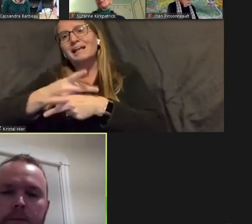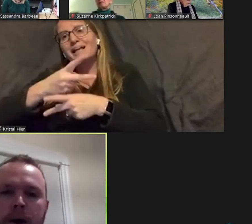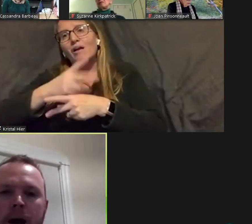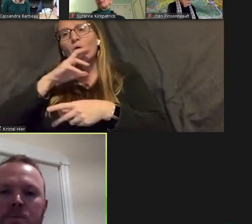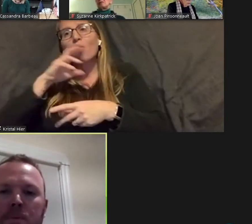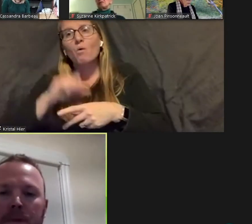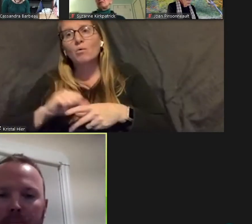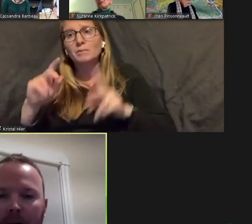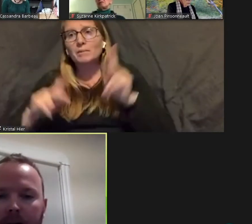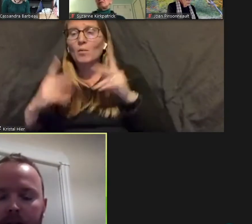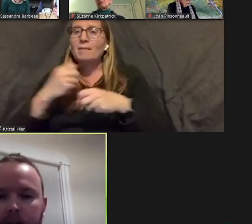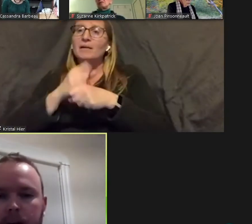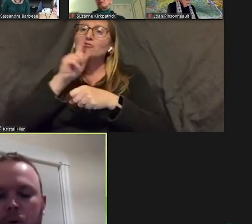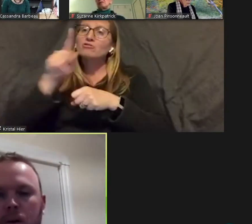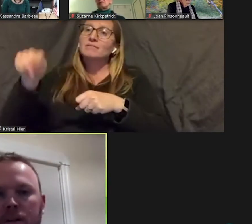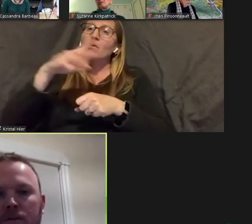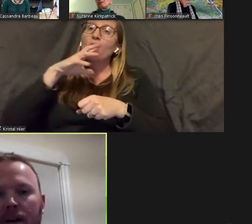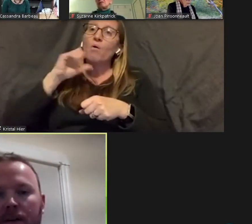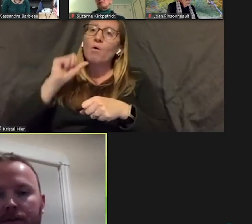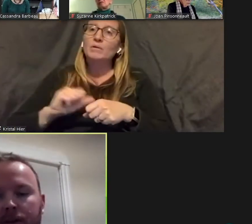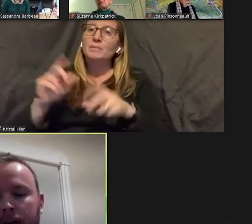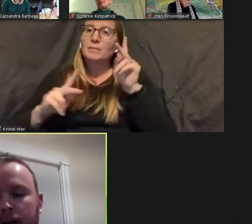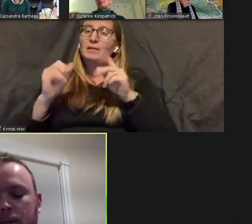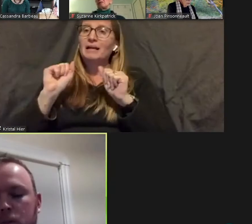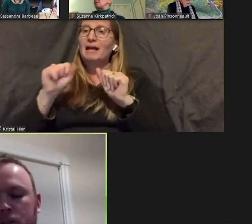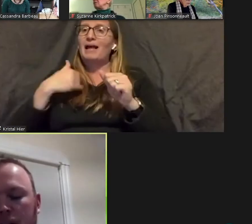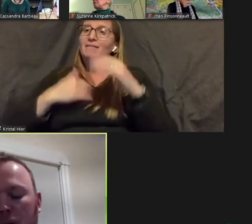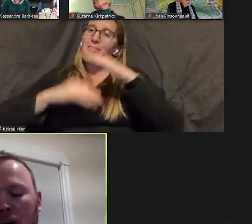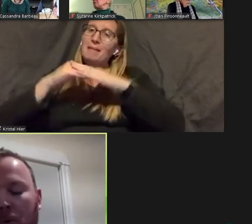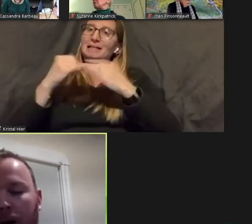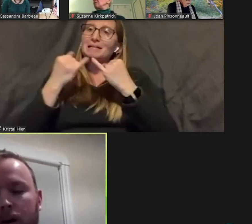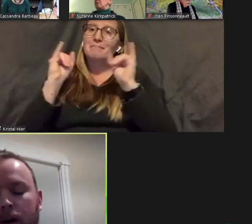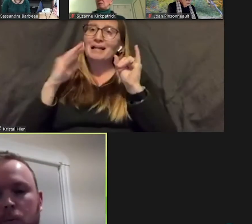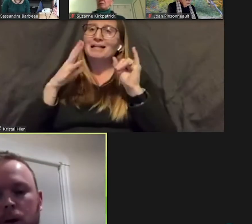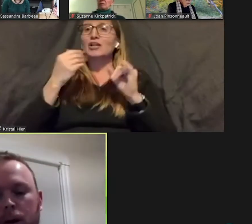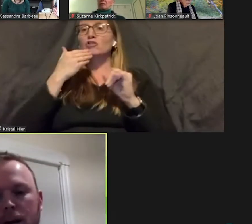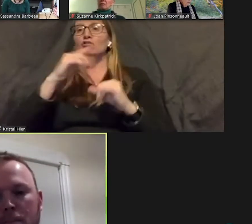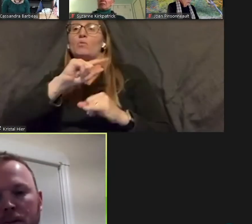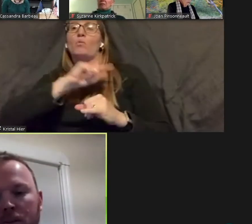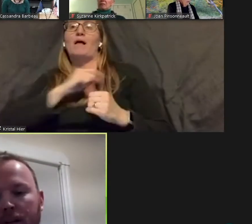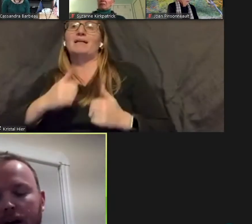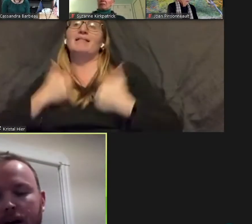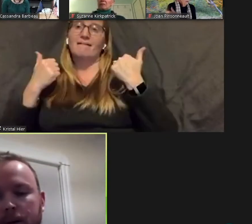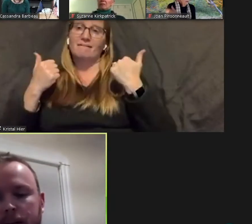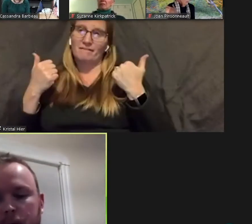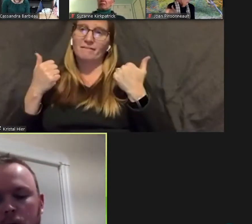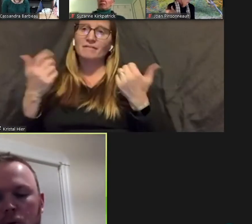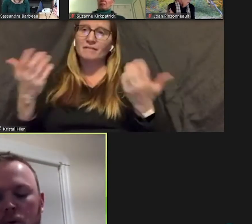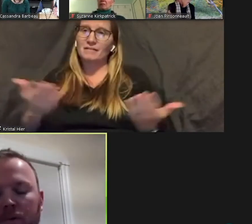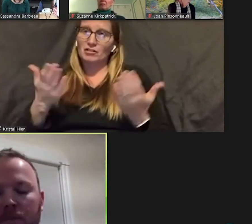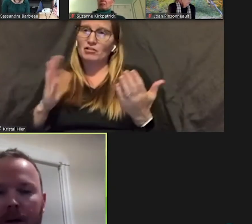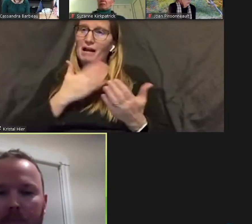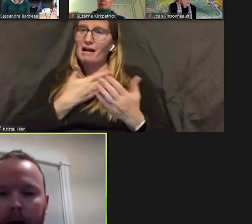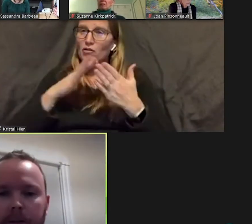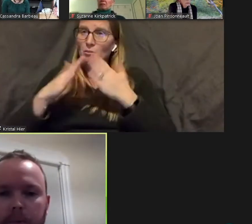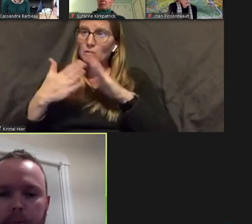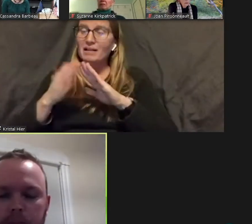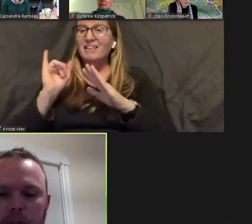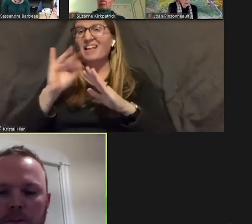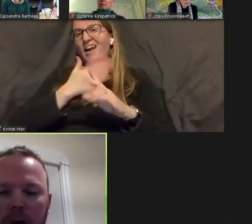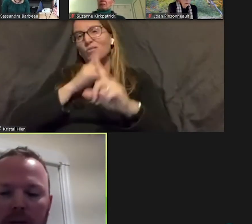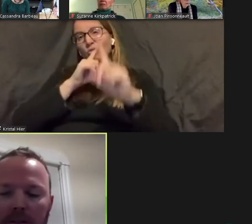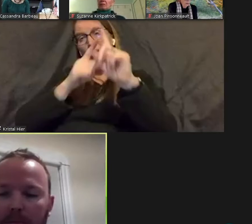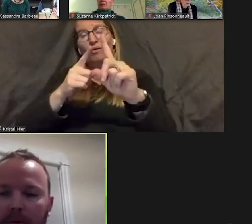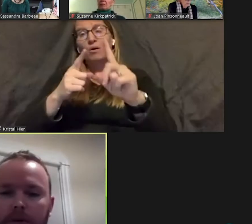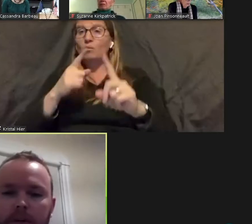able to maintain maximum independence and quality of life. So that's kind of what our aim is. And again, we're really proud to be